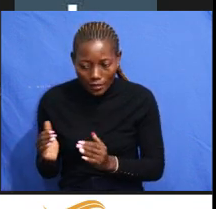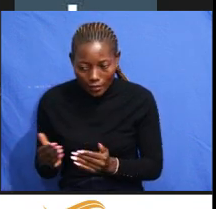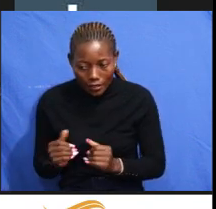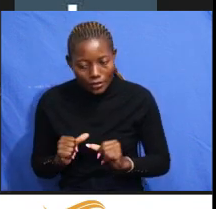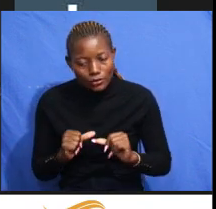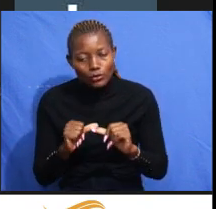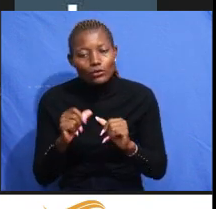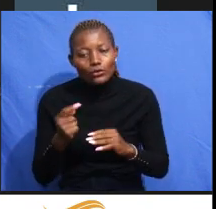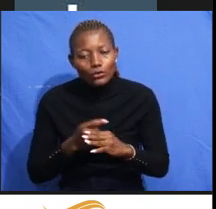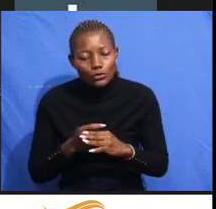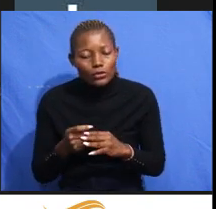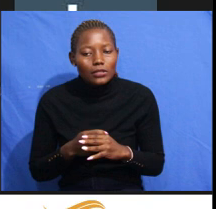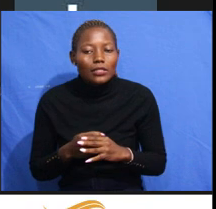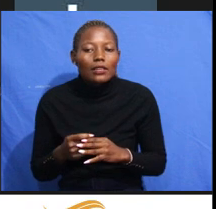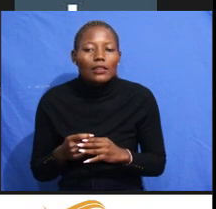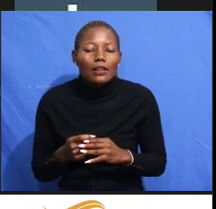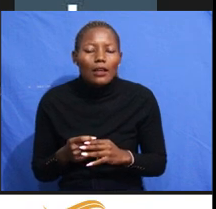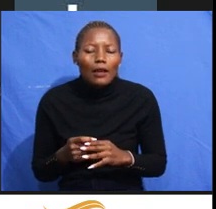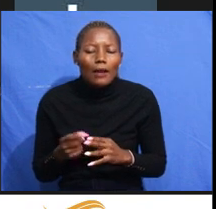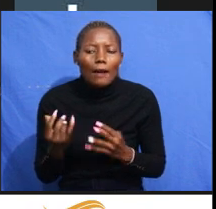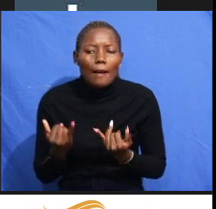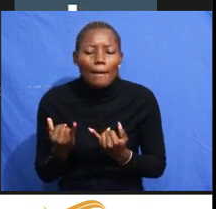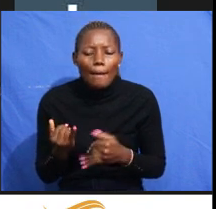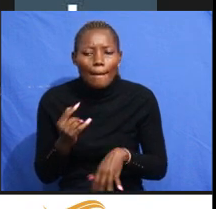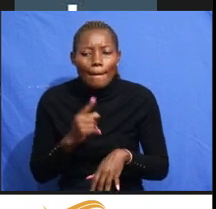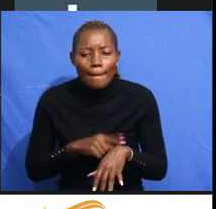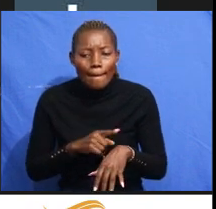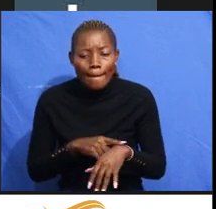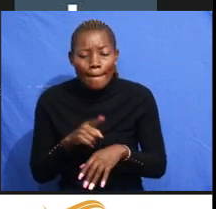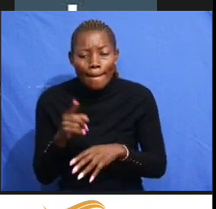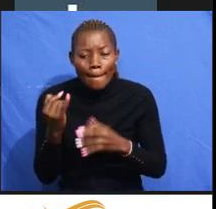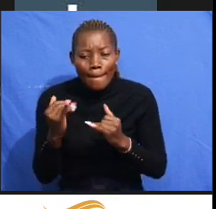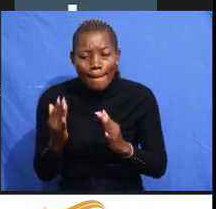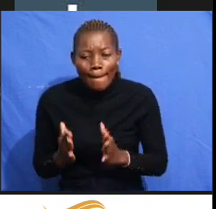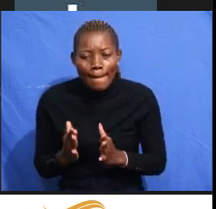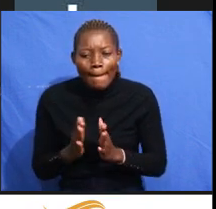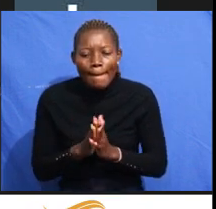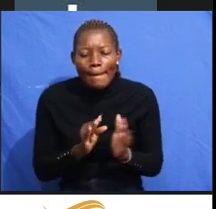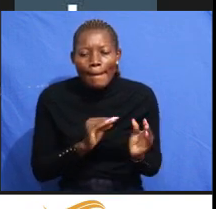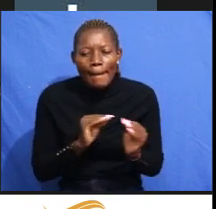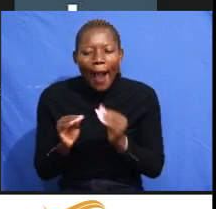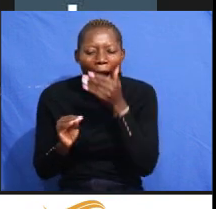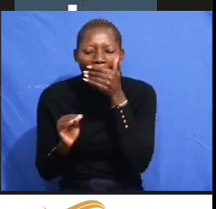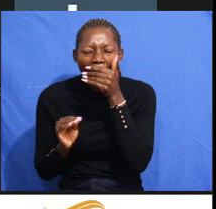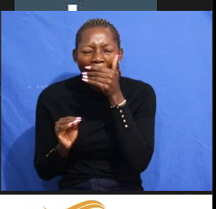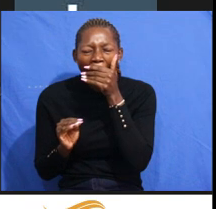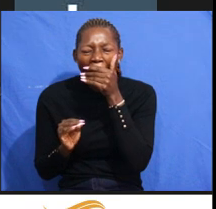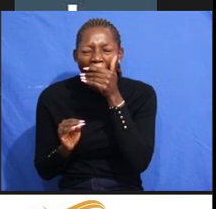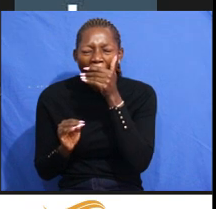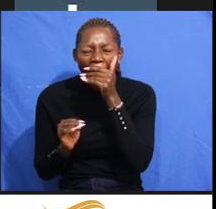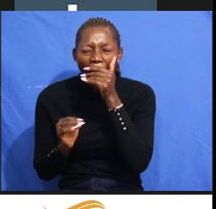continue to train. So when these athletes are moving away from active